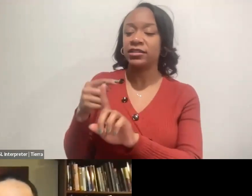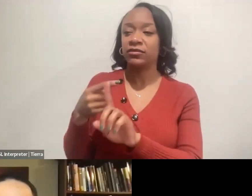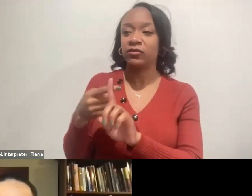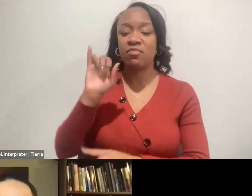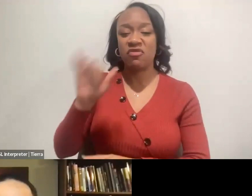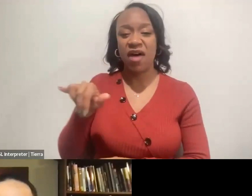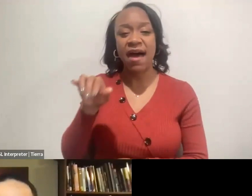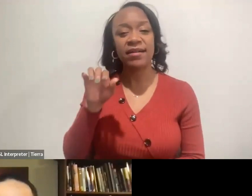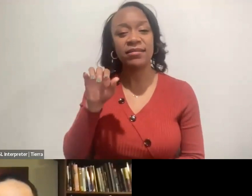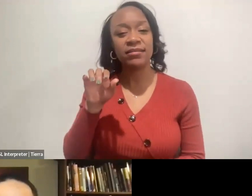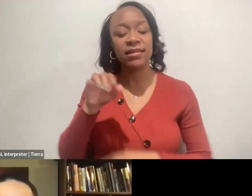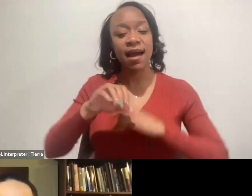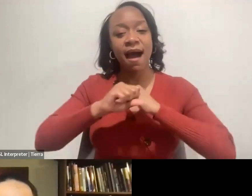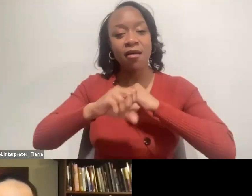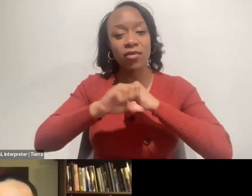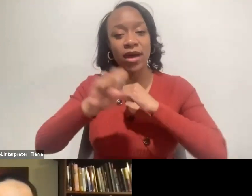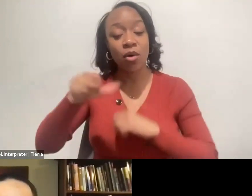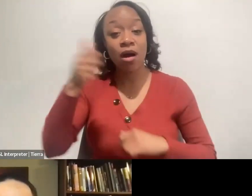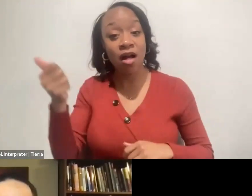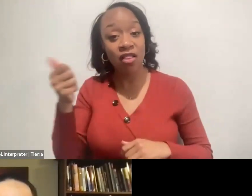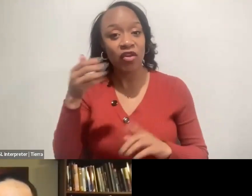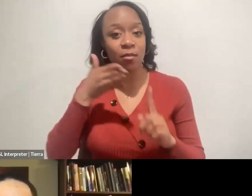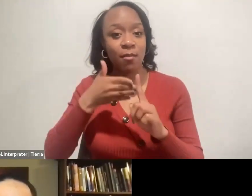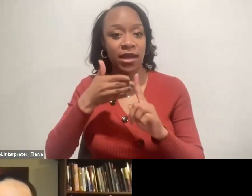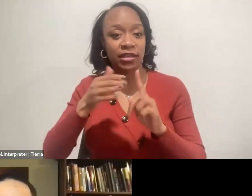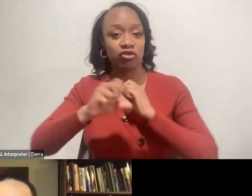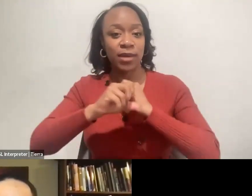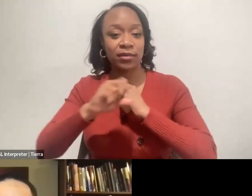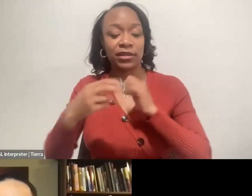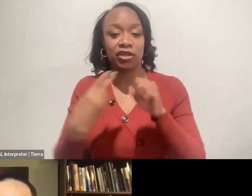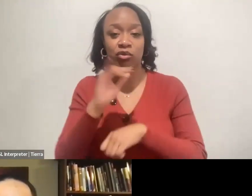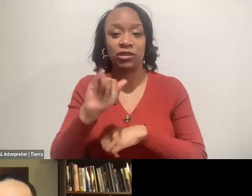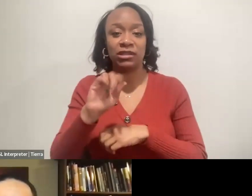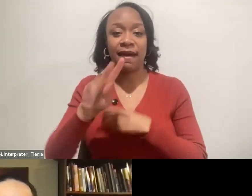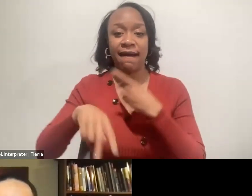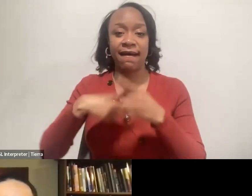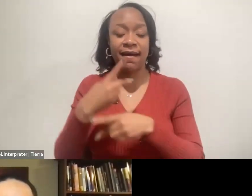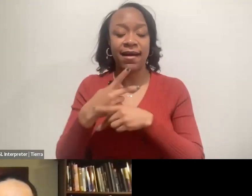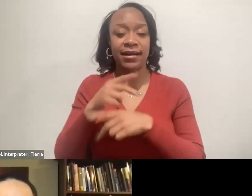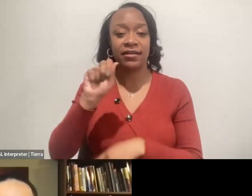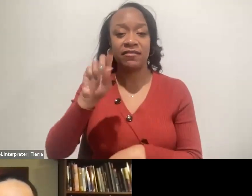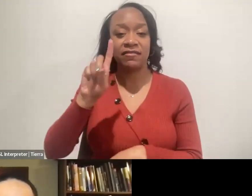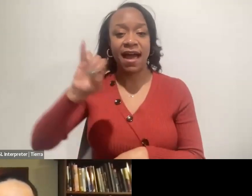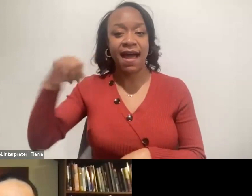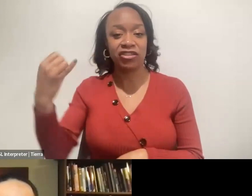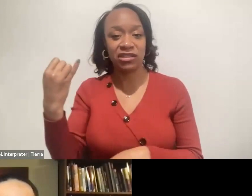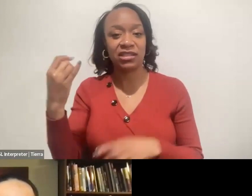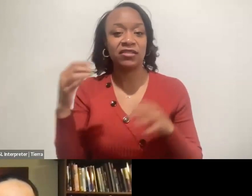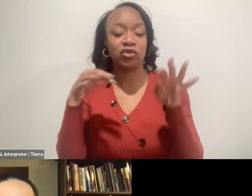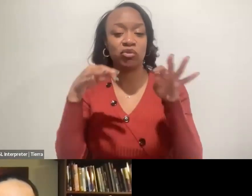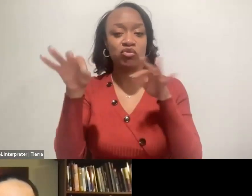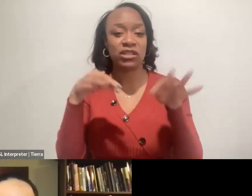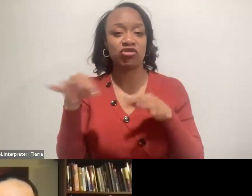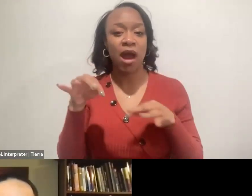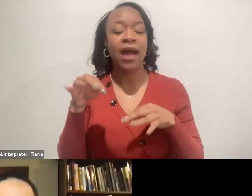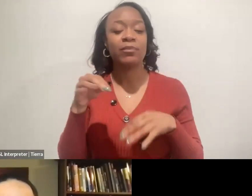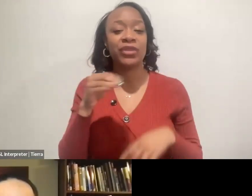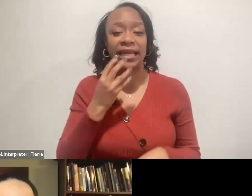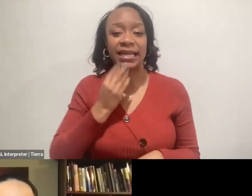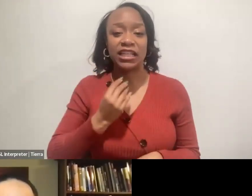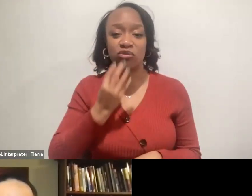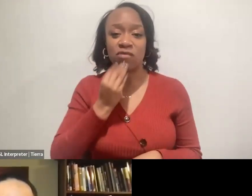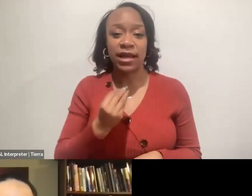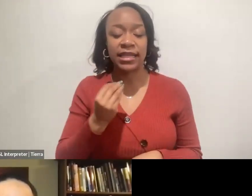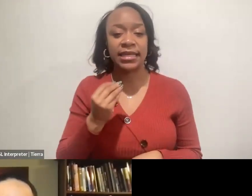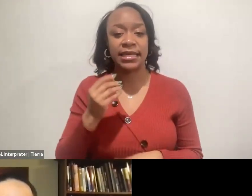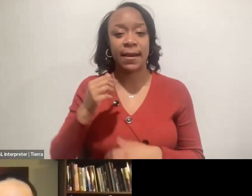US outlets to use that kind of adjective to describe what the Israeli military is doing